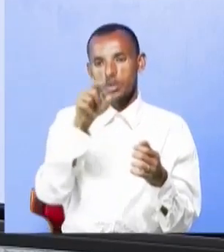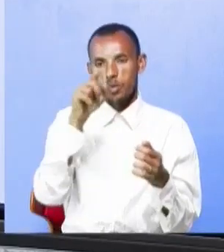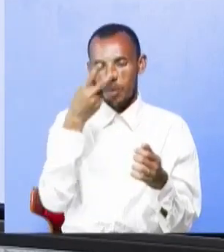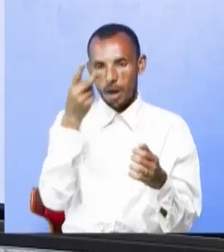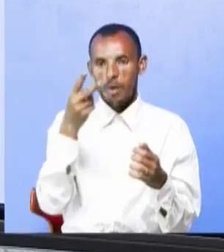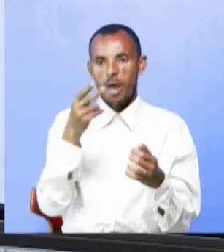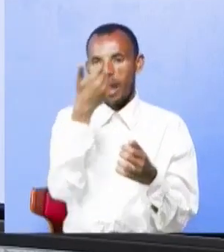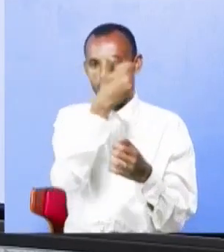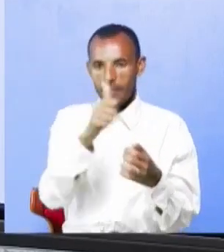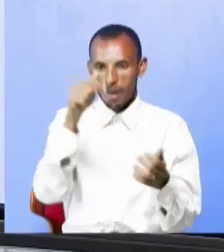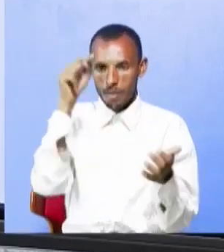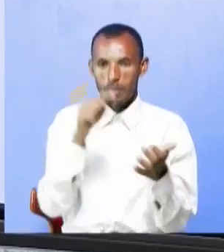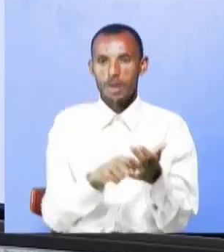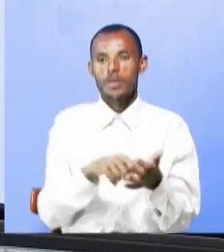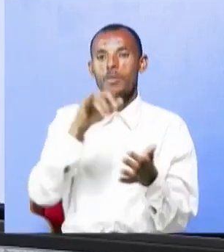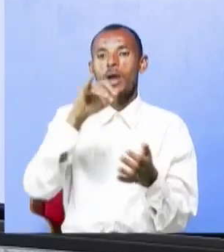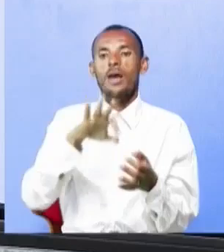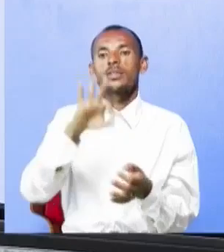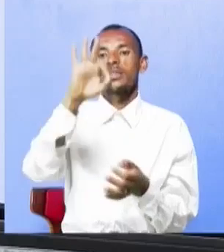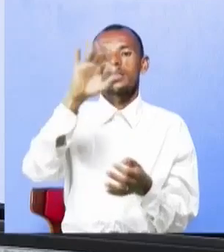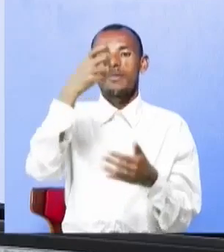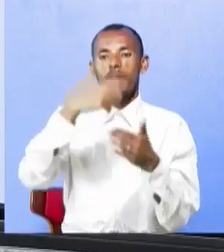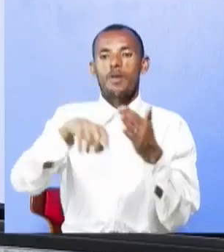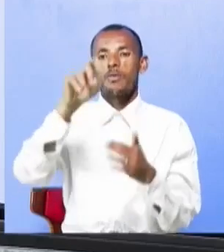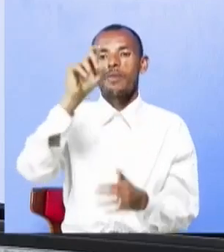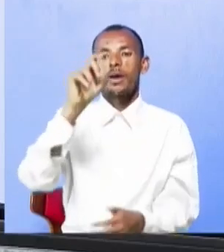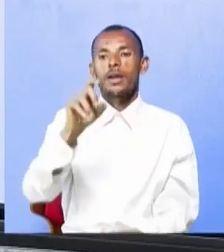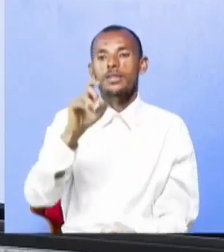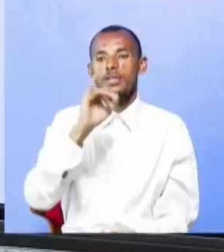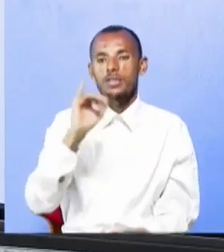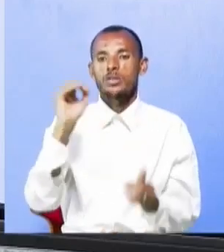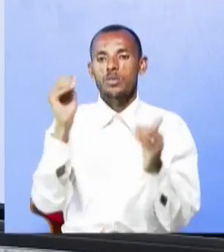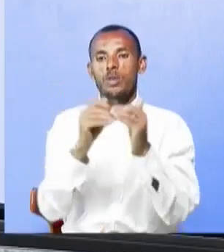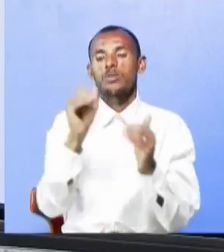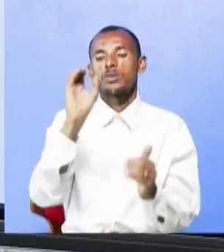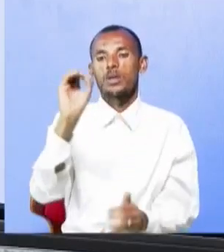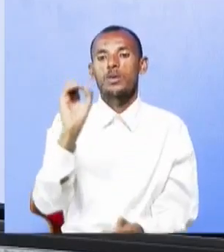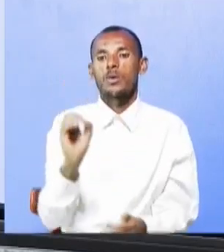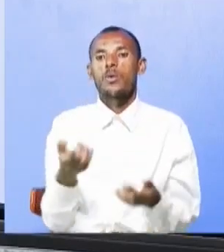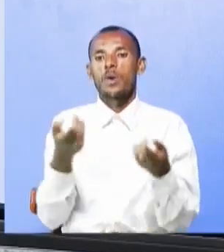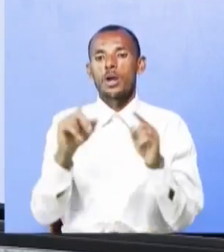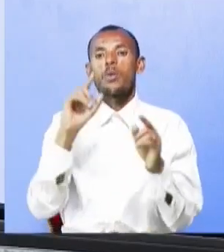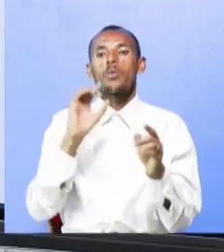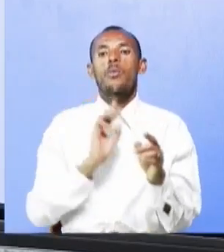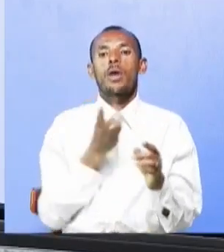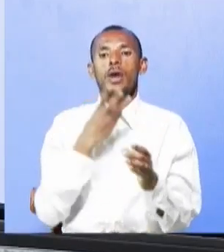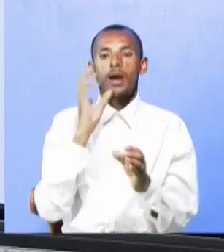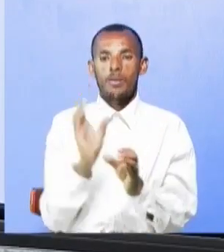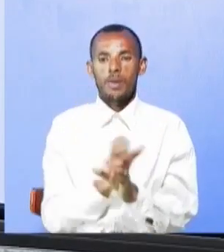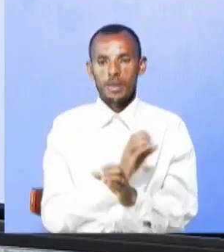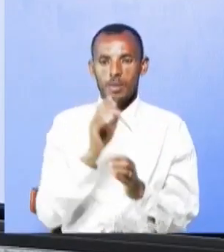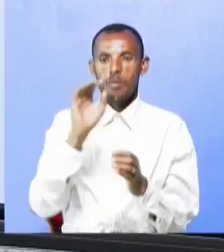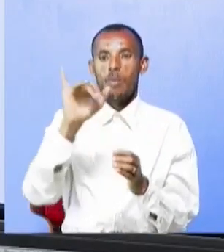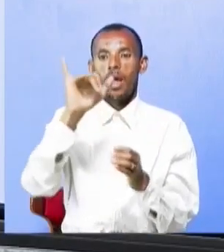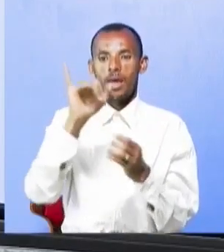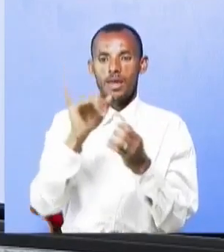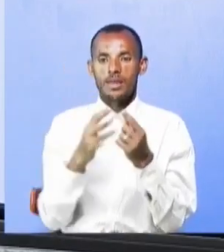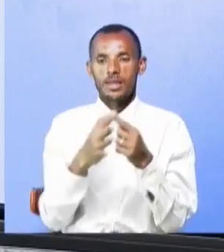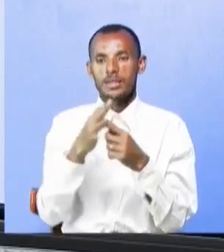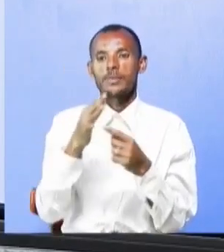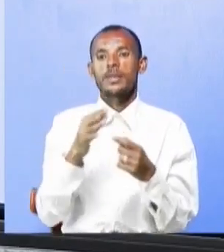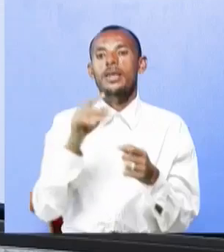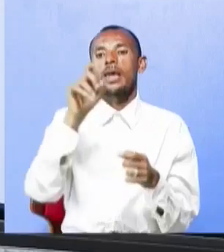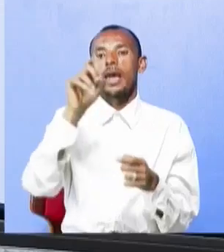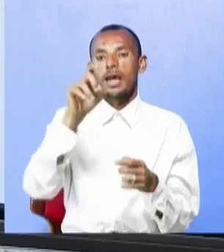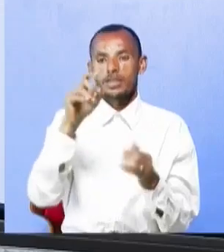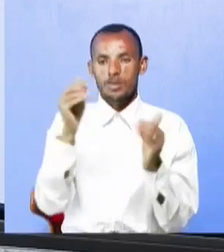the y-axis, the value of x is 0. So always, whenever we calculate y-intercept, we put x is equals